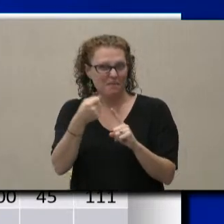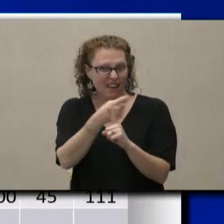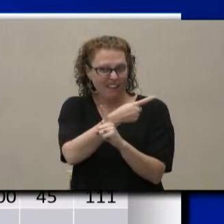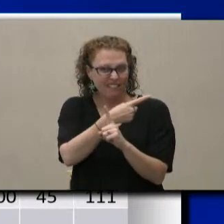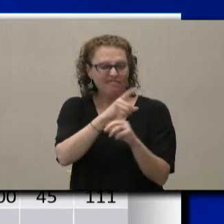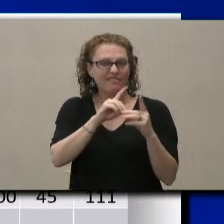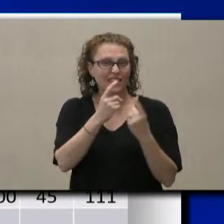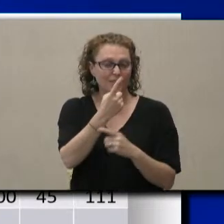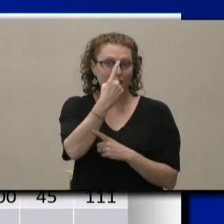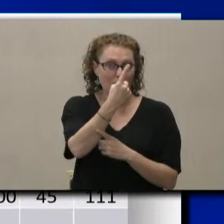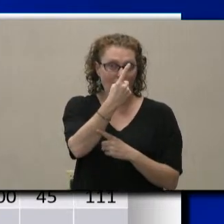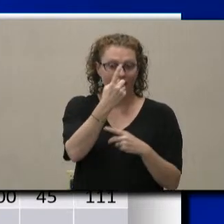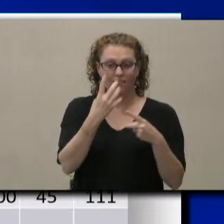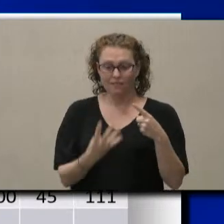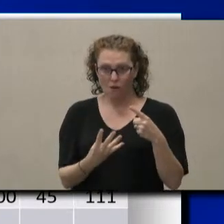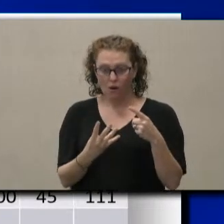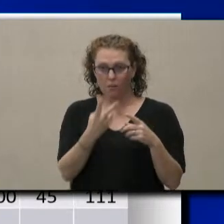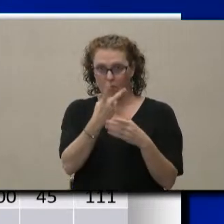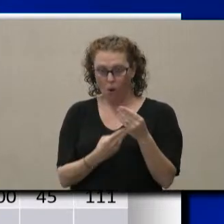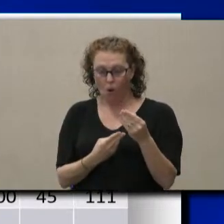total deviation of